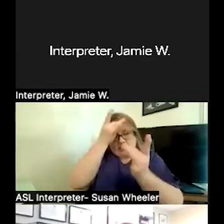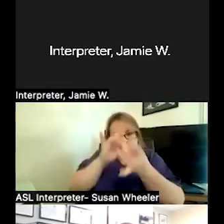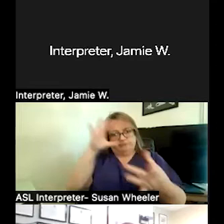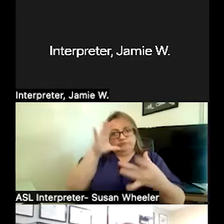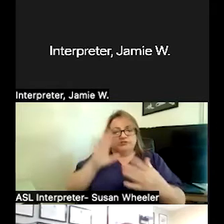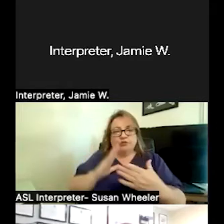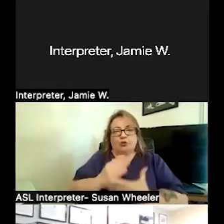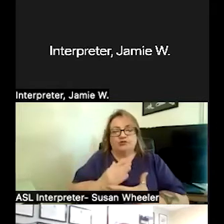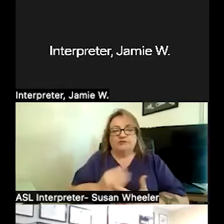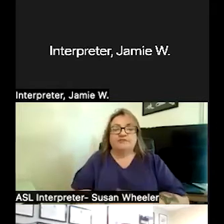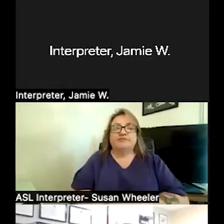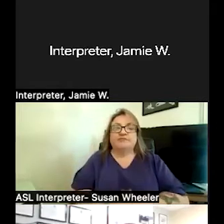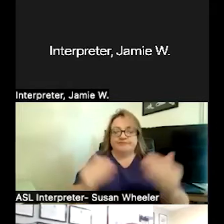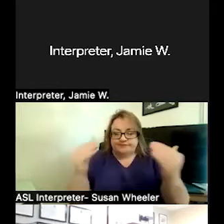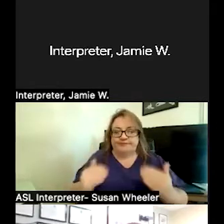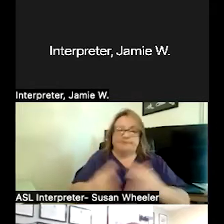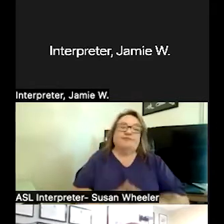disorders. Next slide.